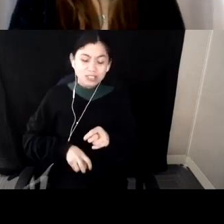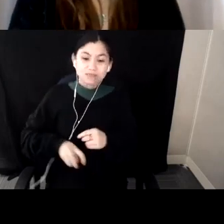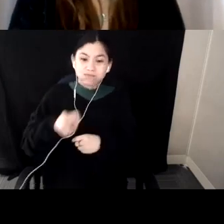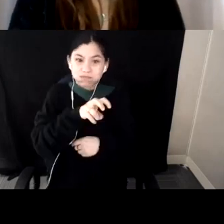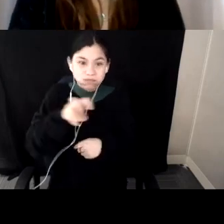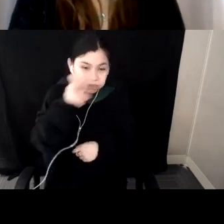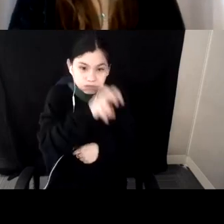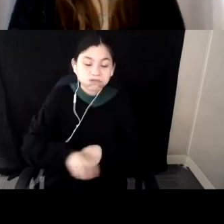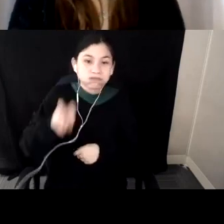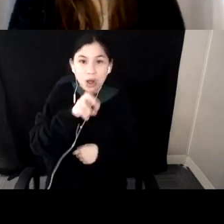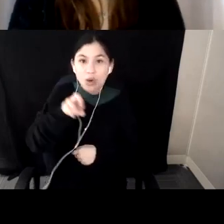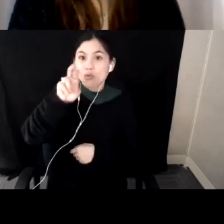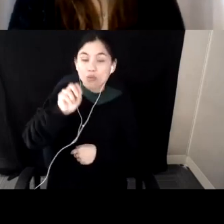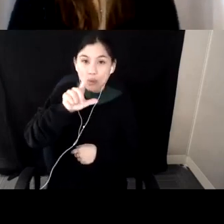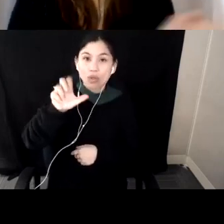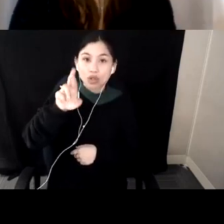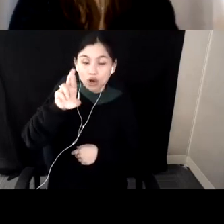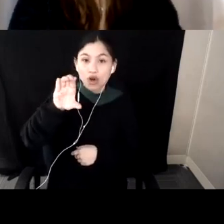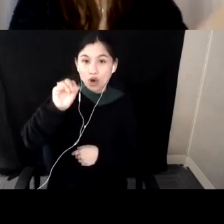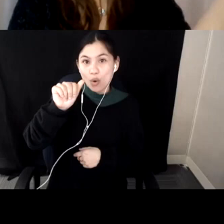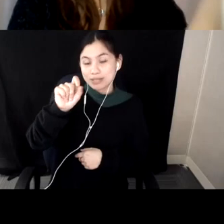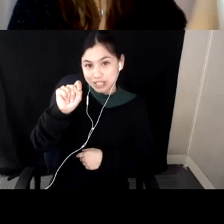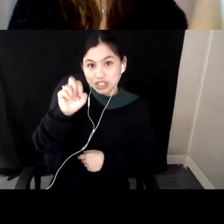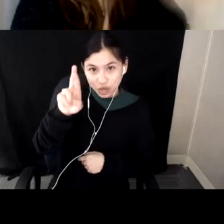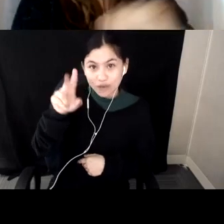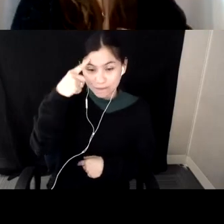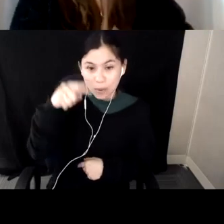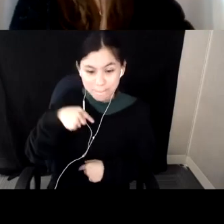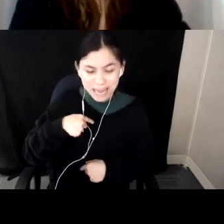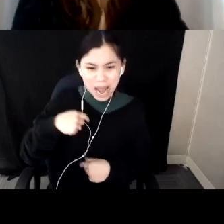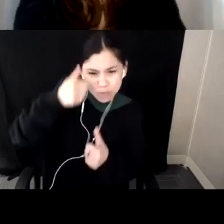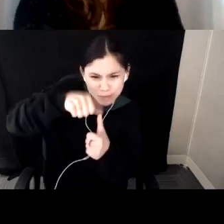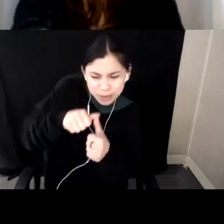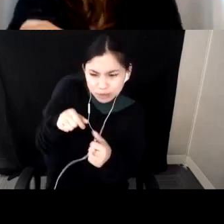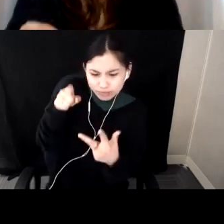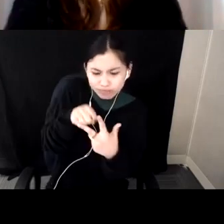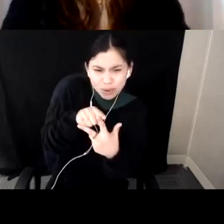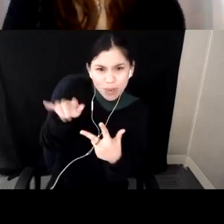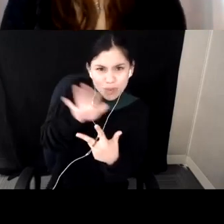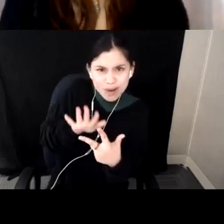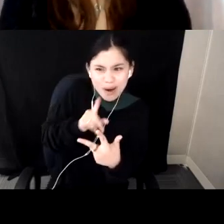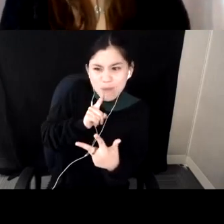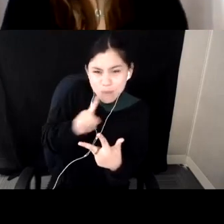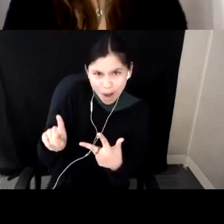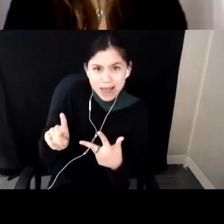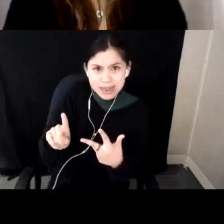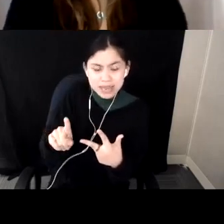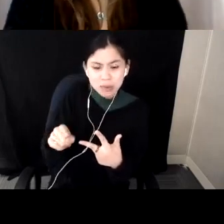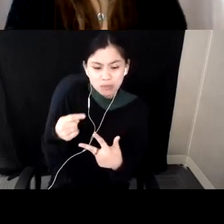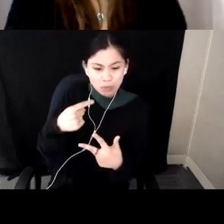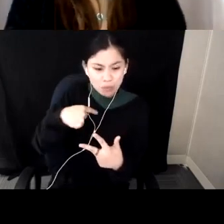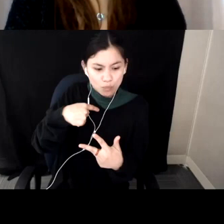there. Um, I remember when she was a year, we went to a